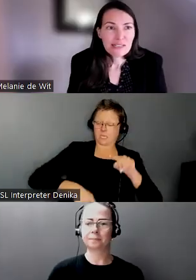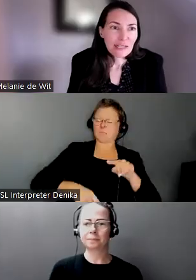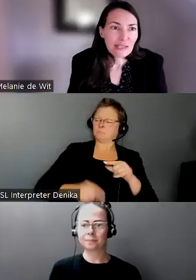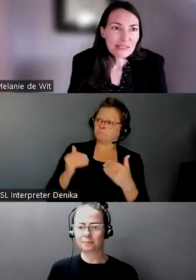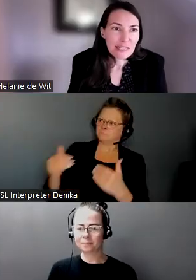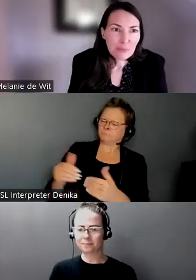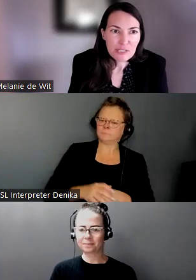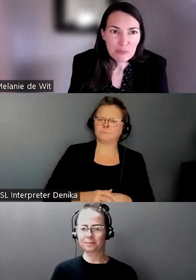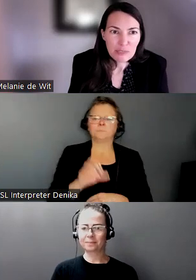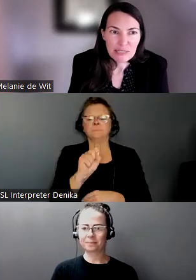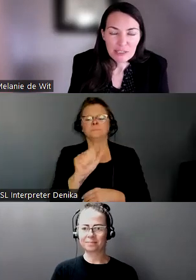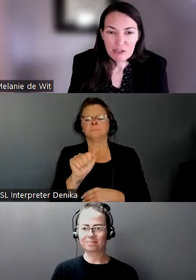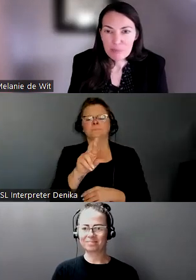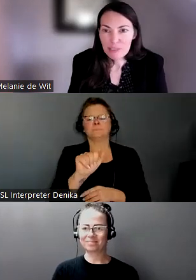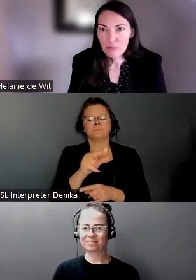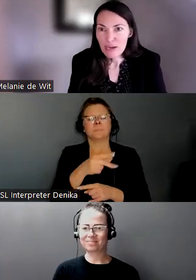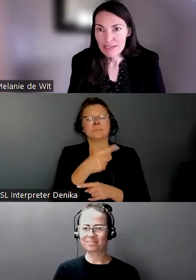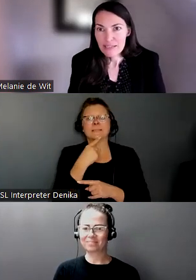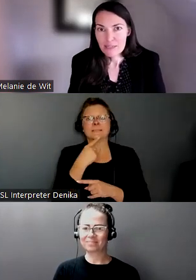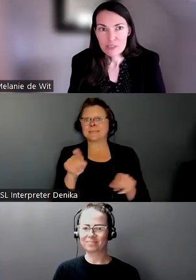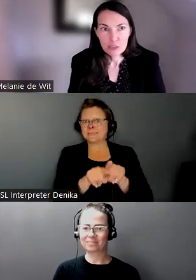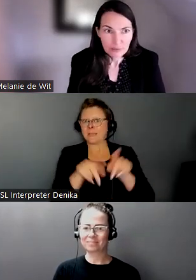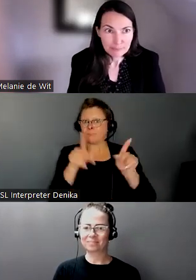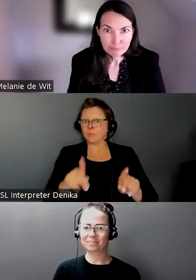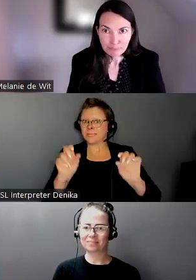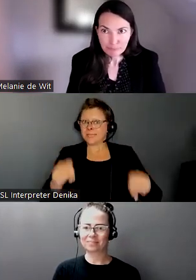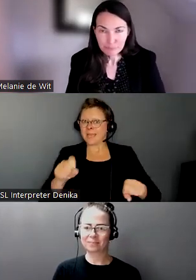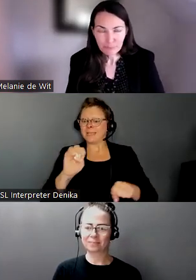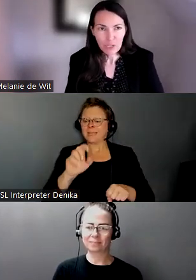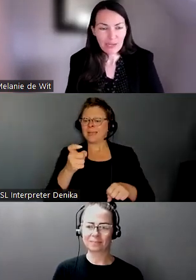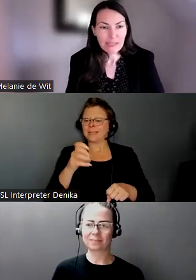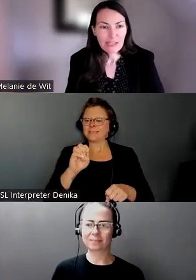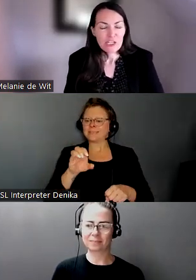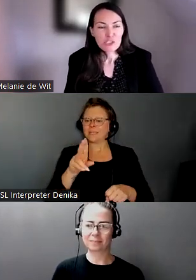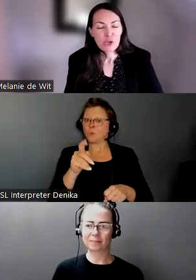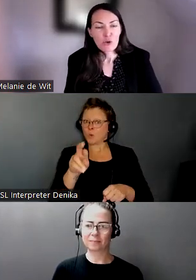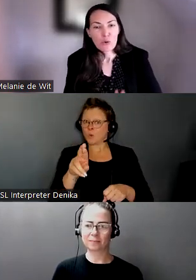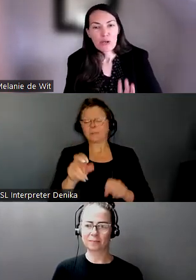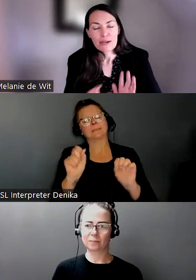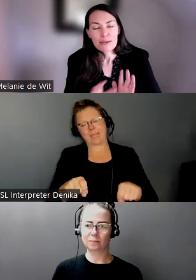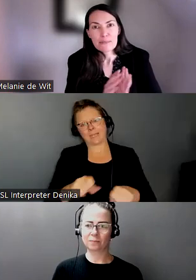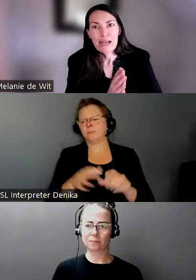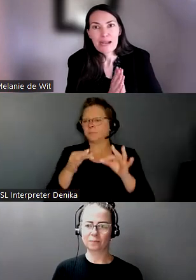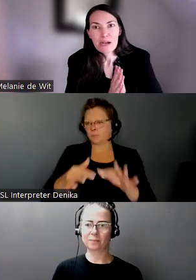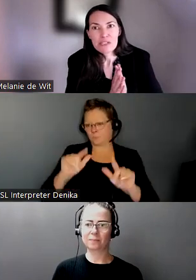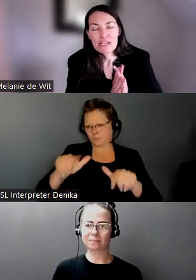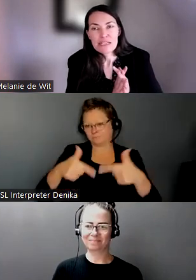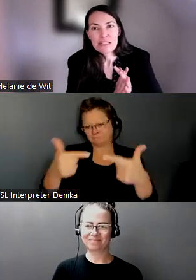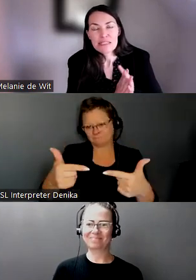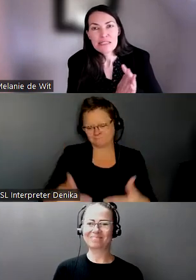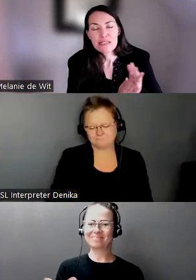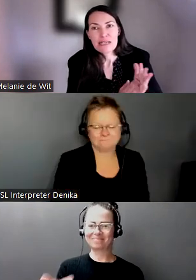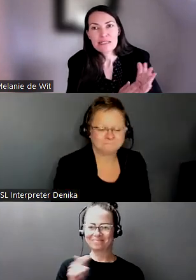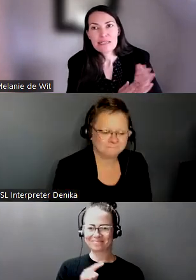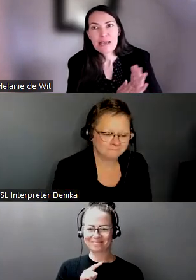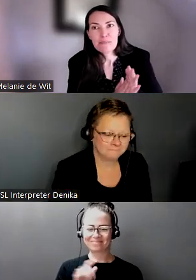asking, can the same person be an executor in a POA? Yes, absolutely. Okay, so how